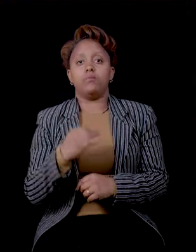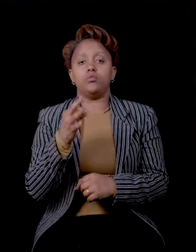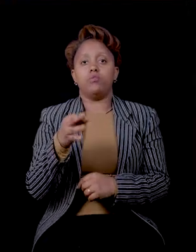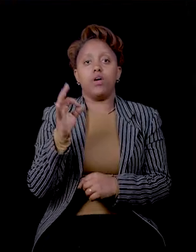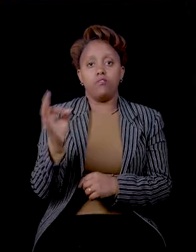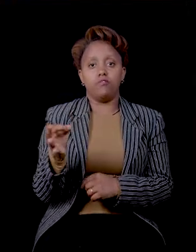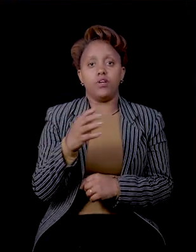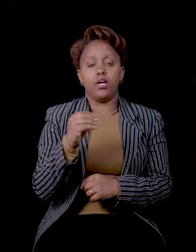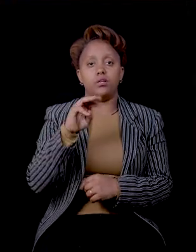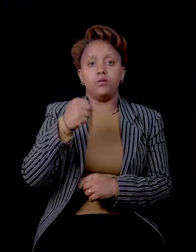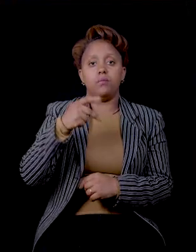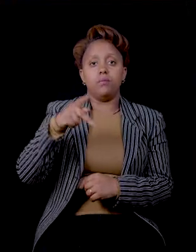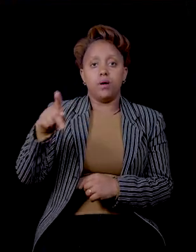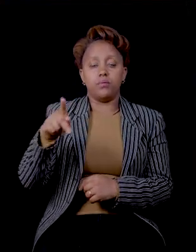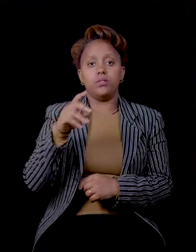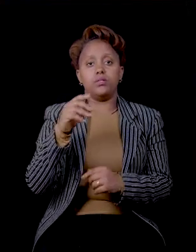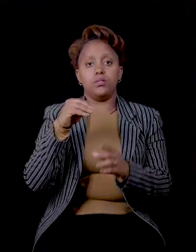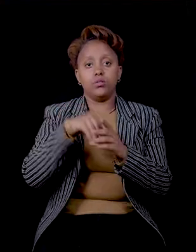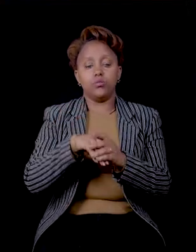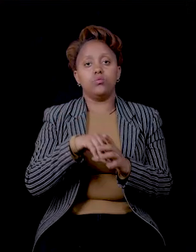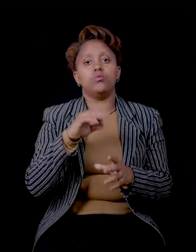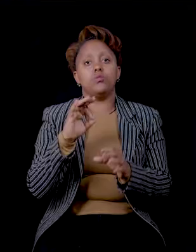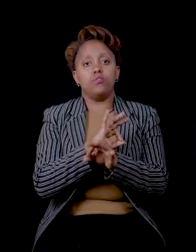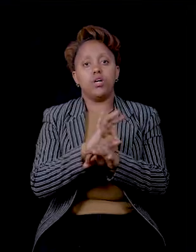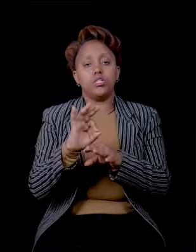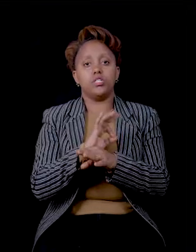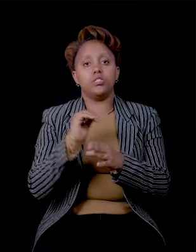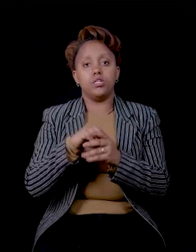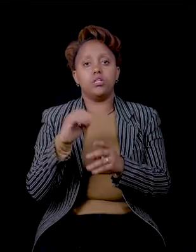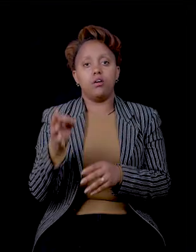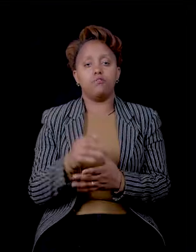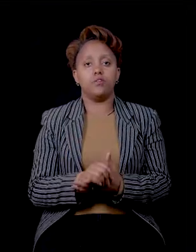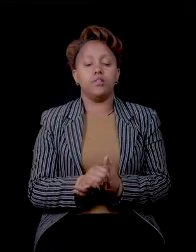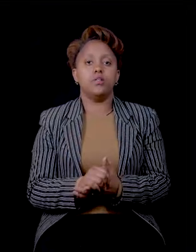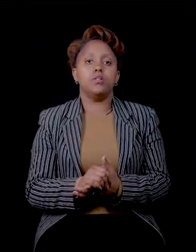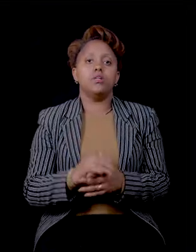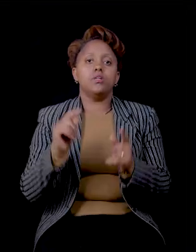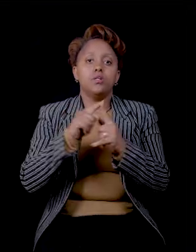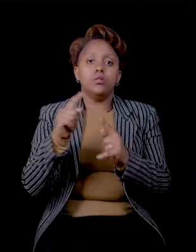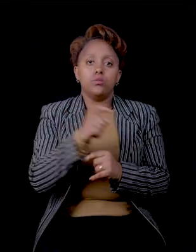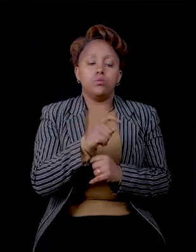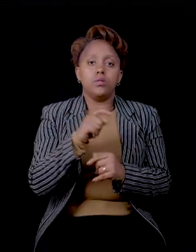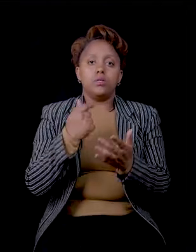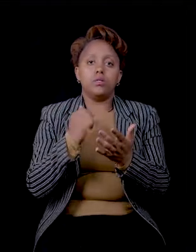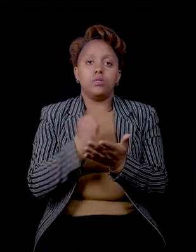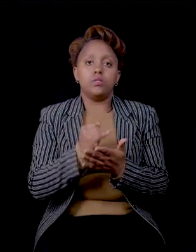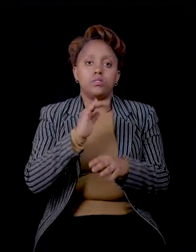x is being mapped into y by the function given f. A relation f from a into b